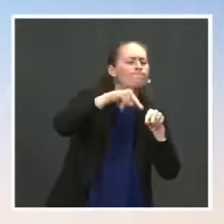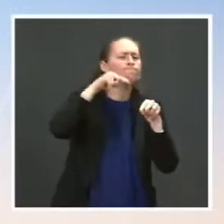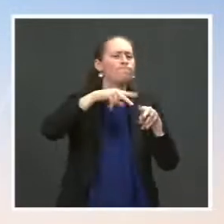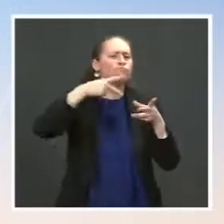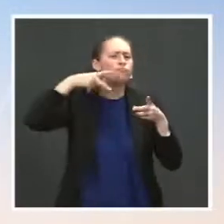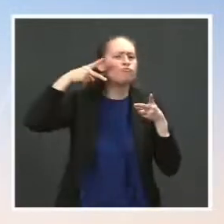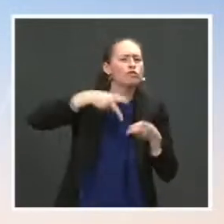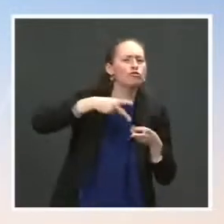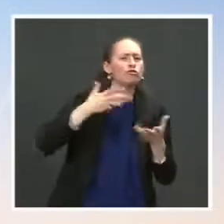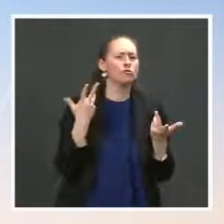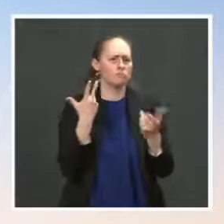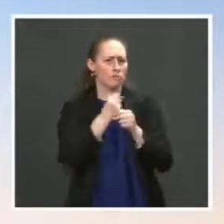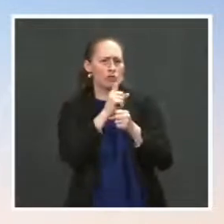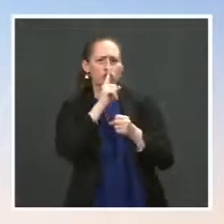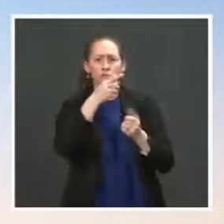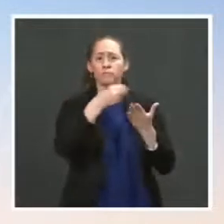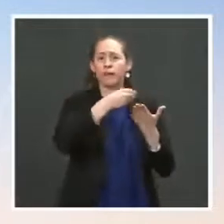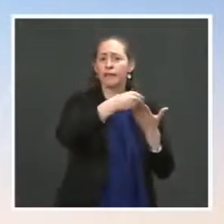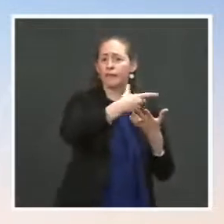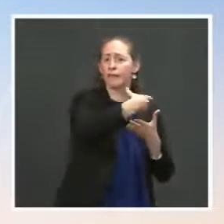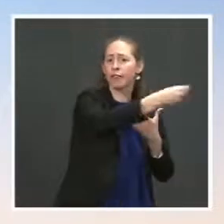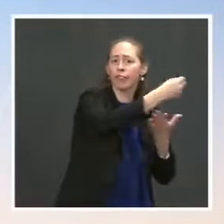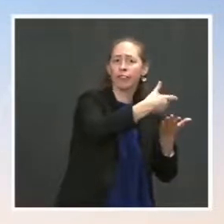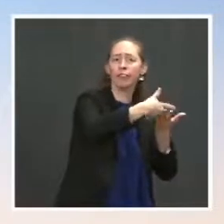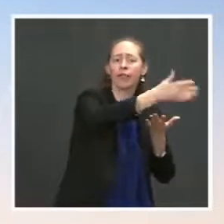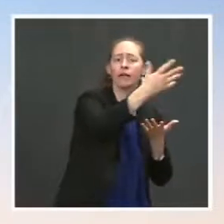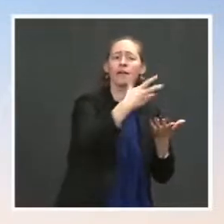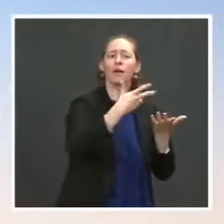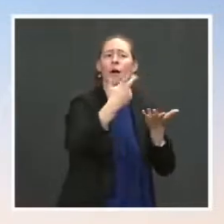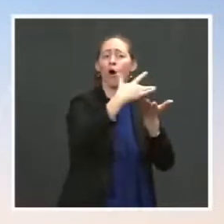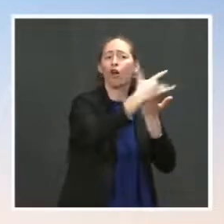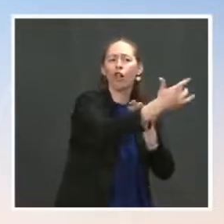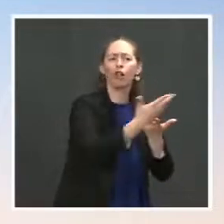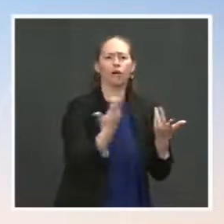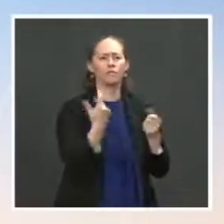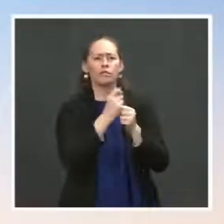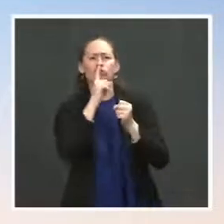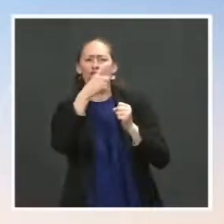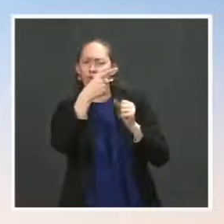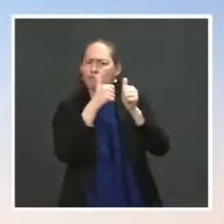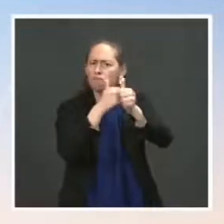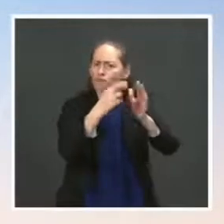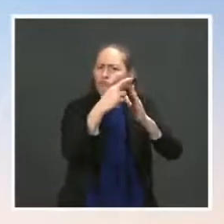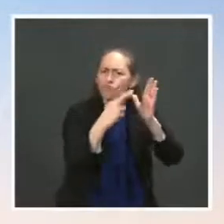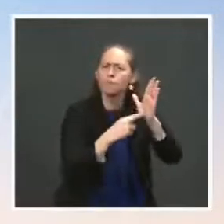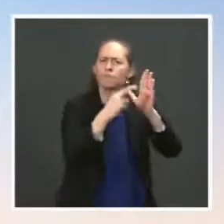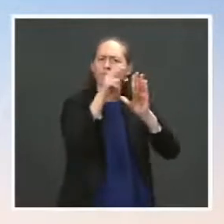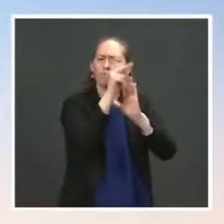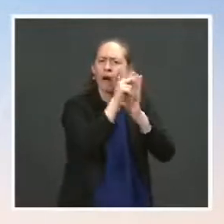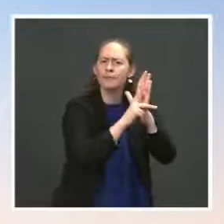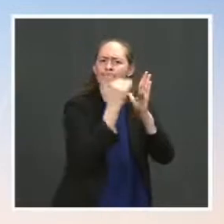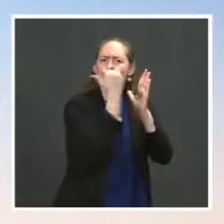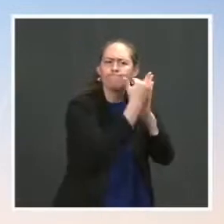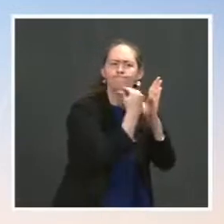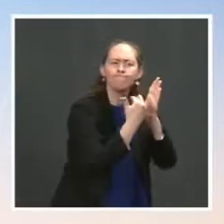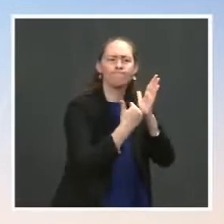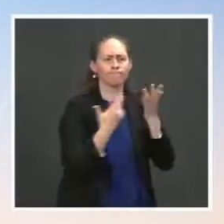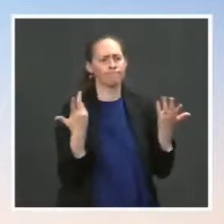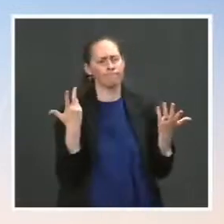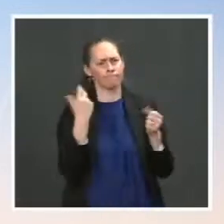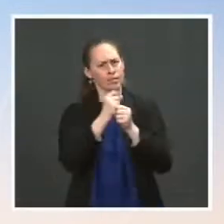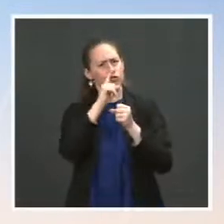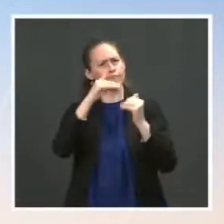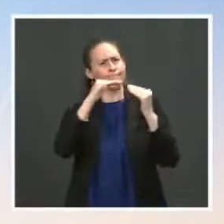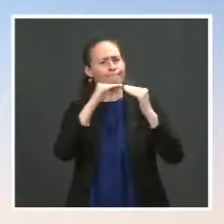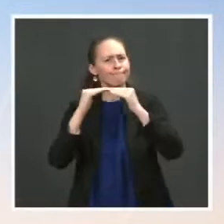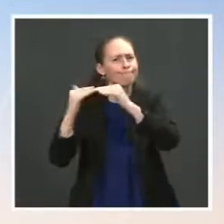of making sure that that it adheres to those kind of broader equity you know, issues that you guys have talked so